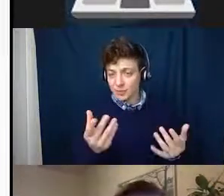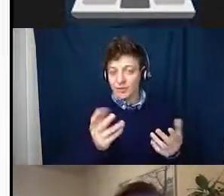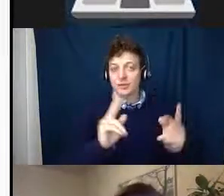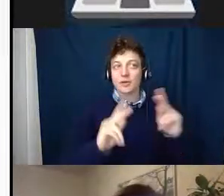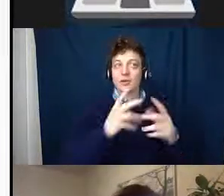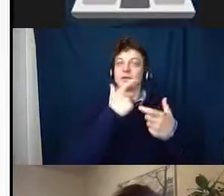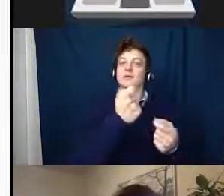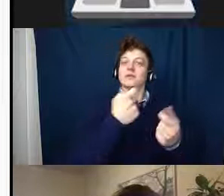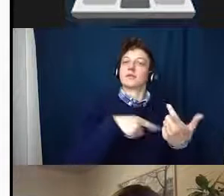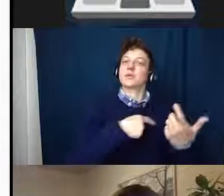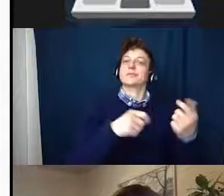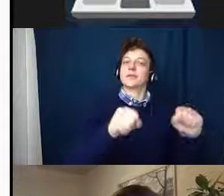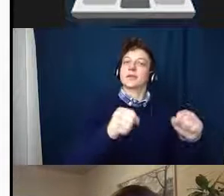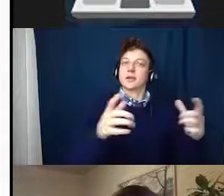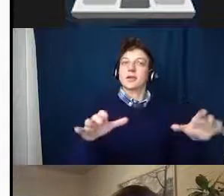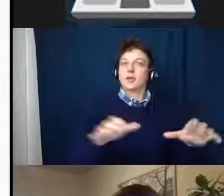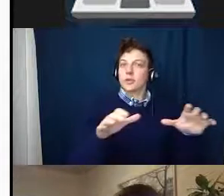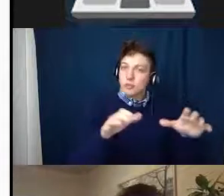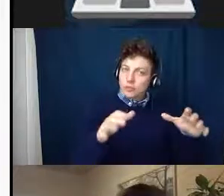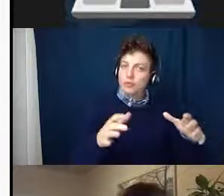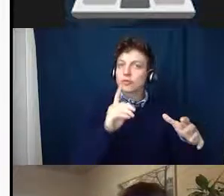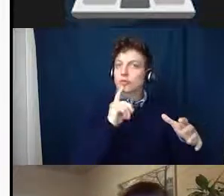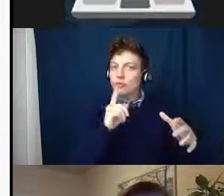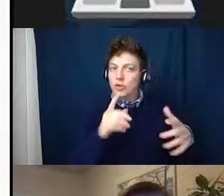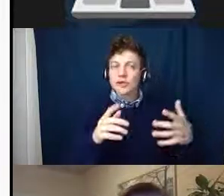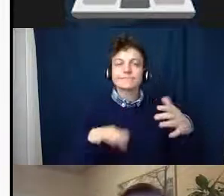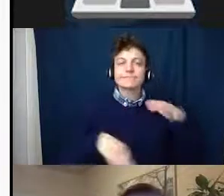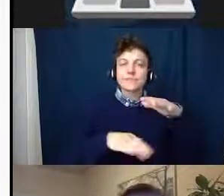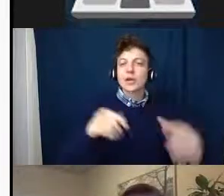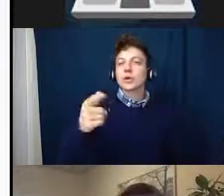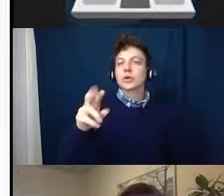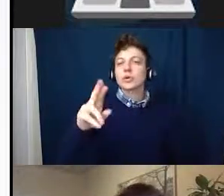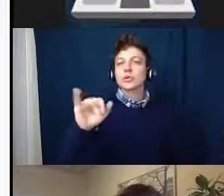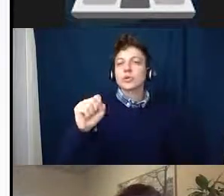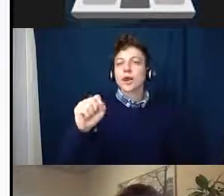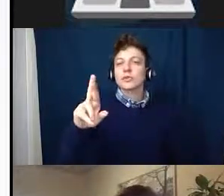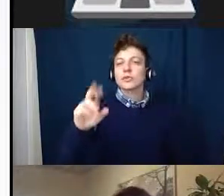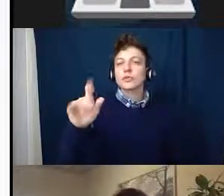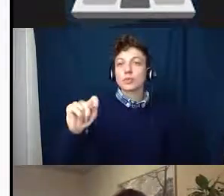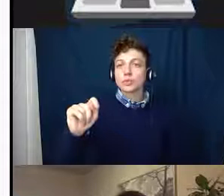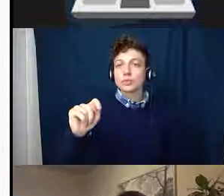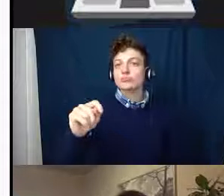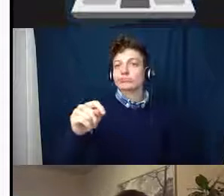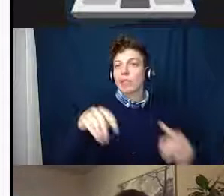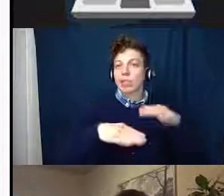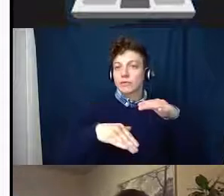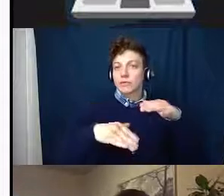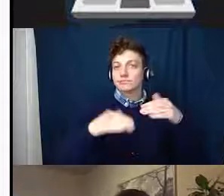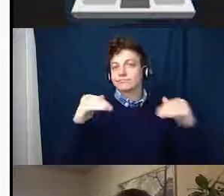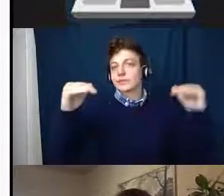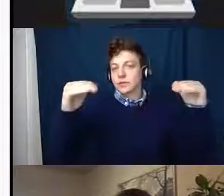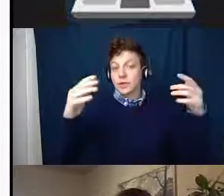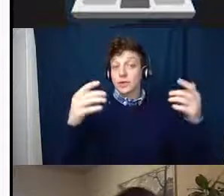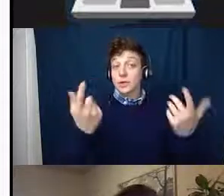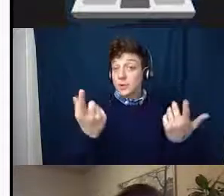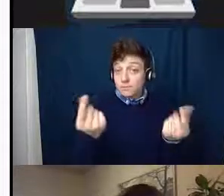can do at a very kind of grassroots level. And so one thing that you can do is spread the